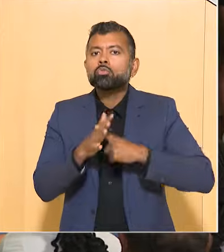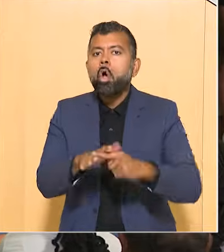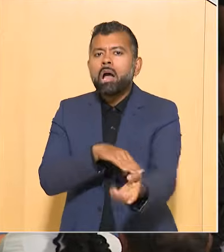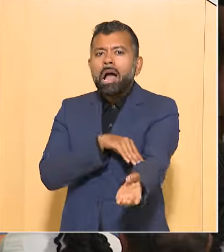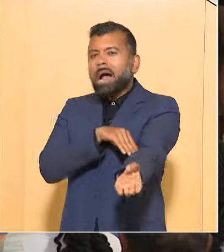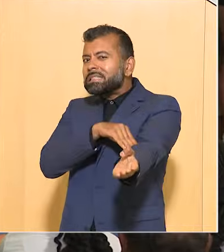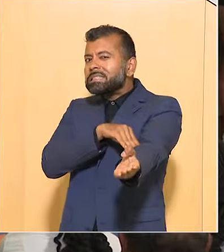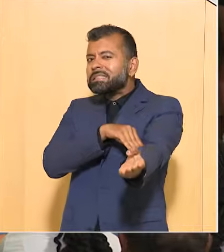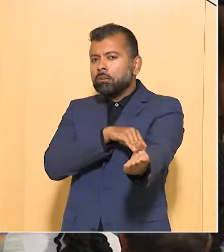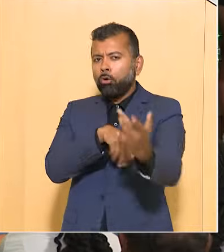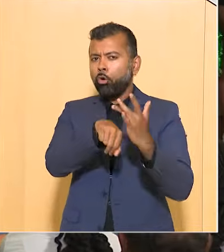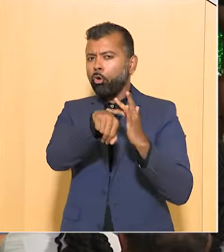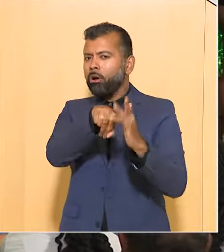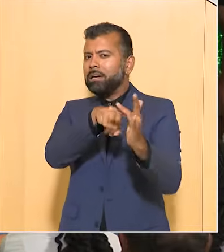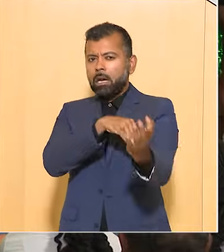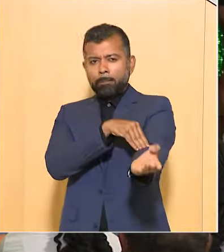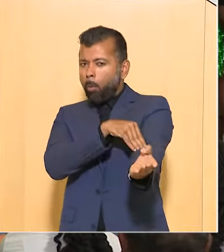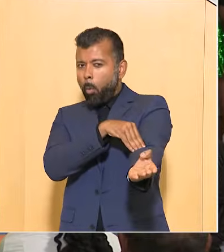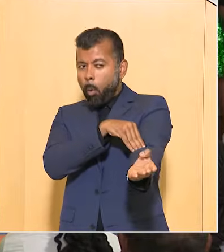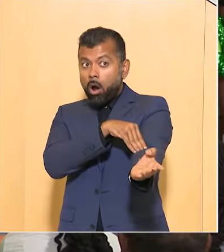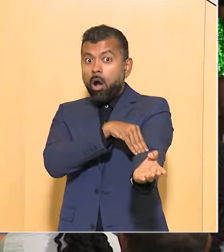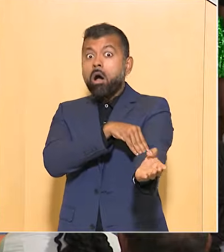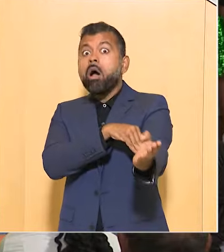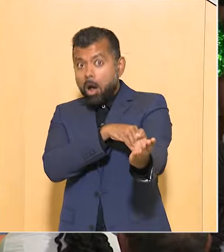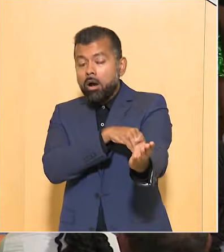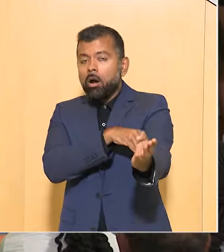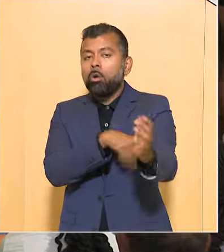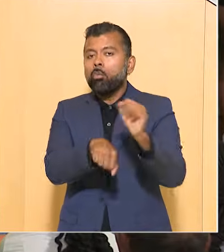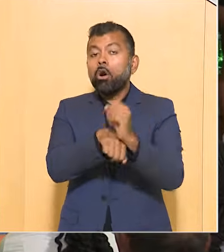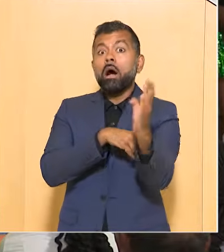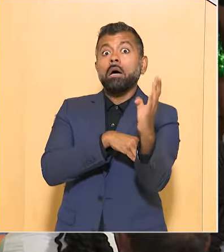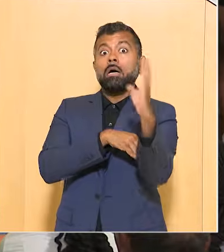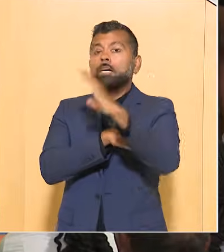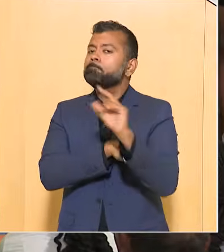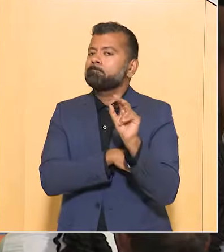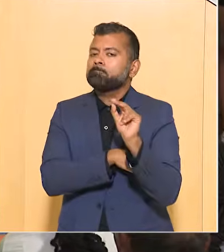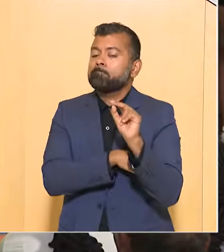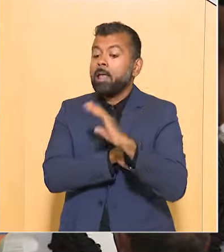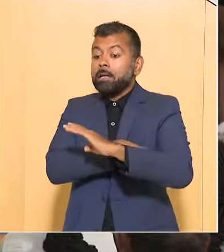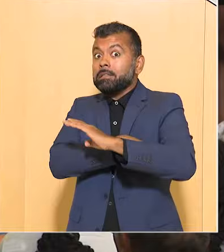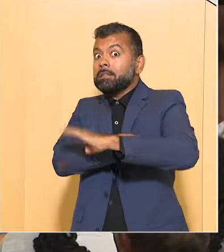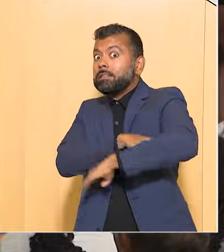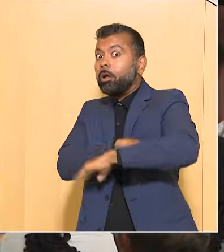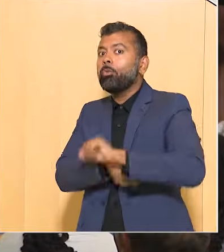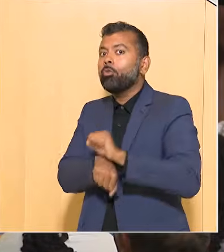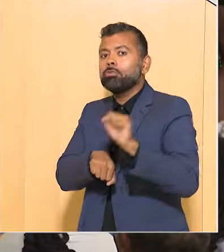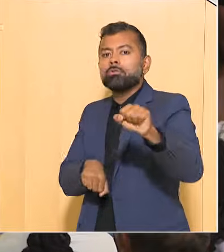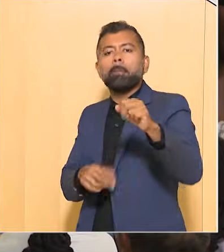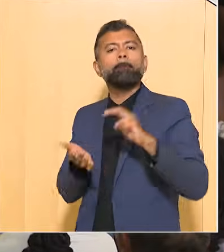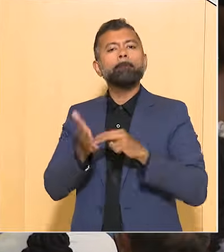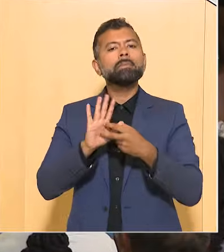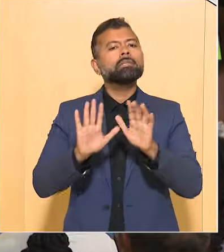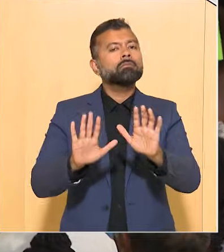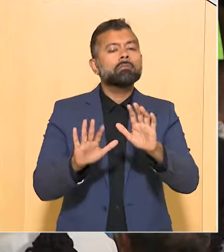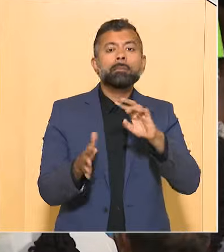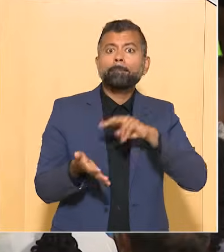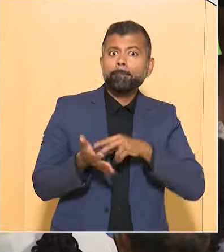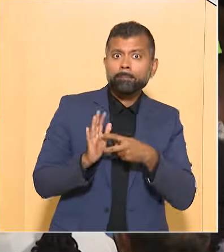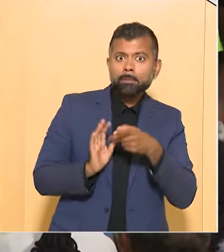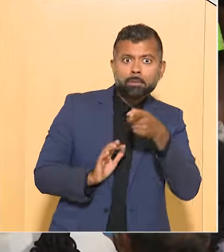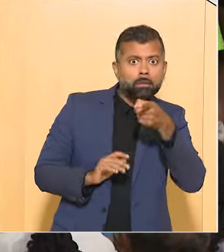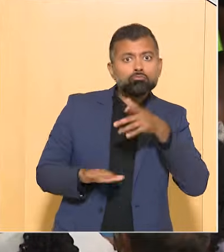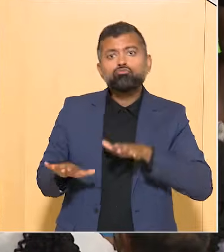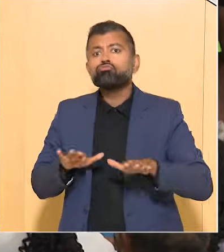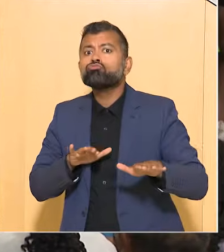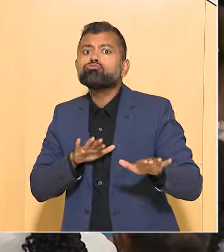sun goes down. So with that, if you see somebody who needs some help, please call 311. It's very hard to